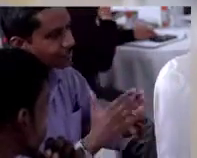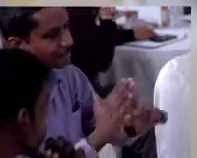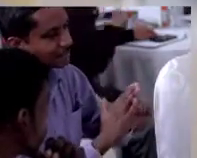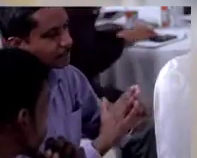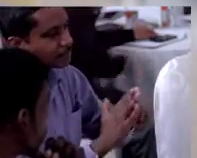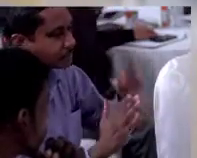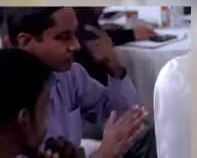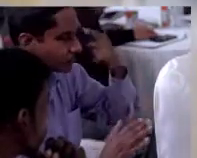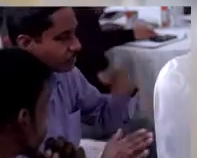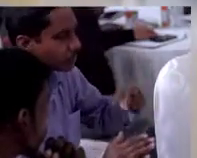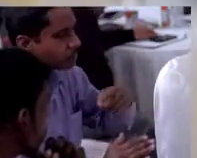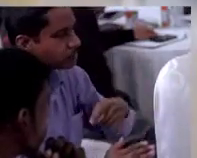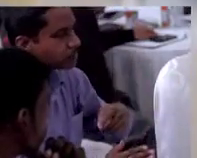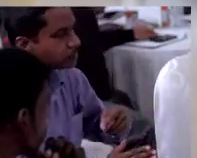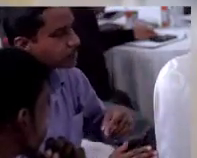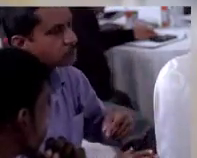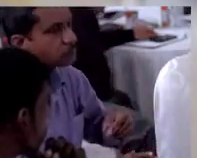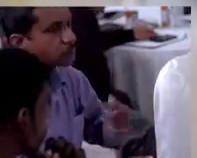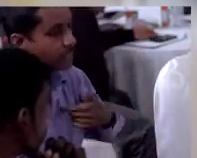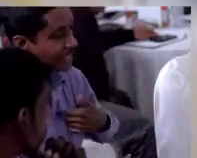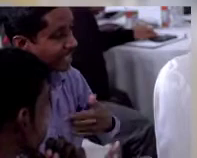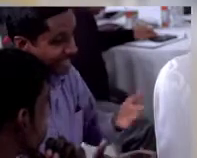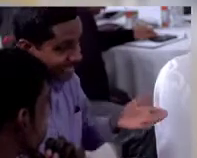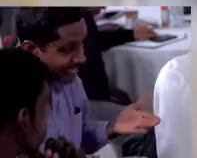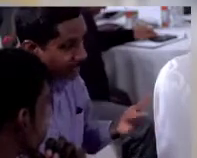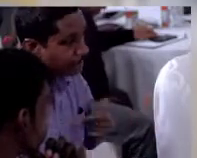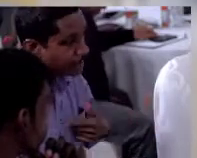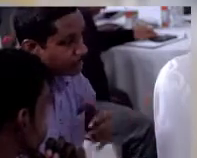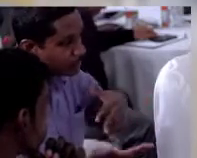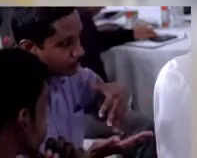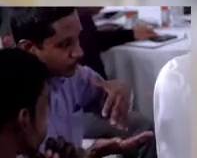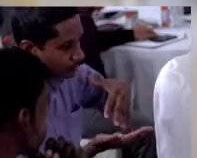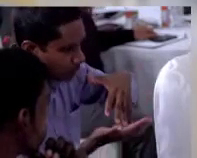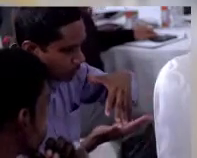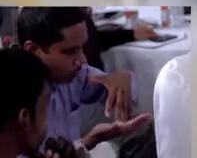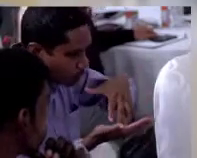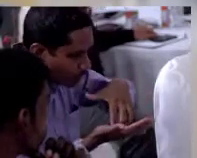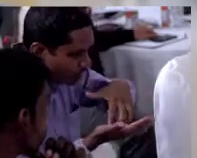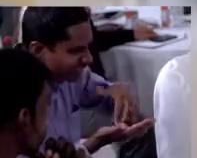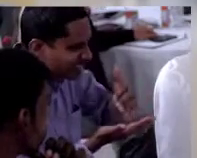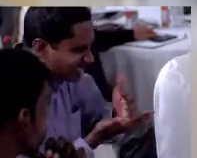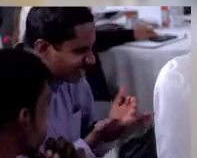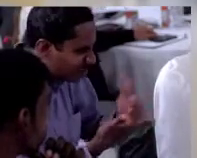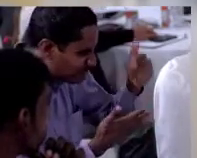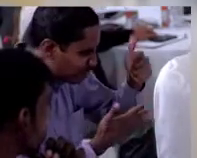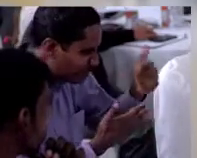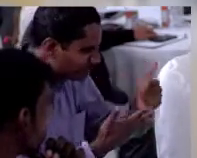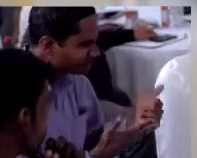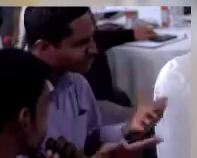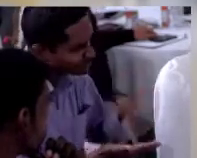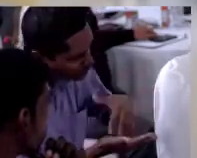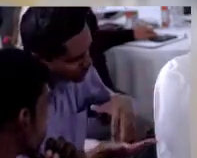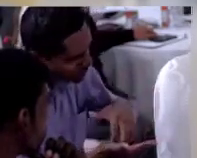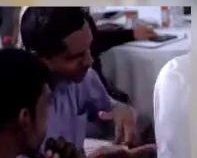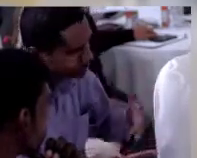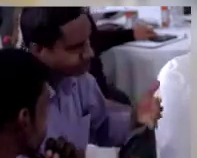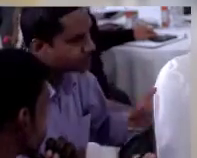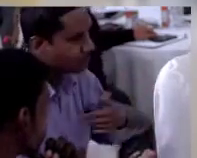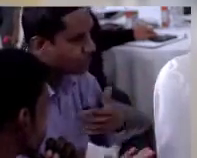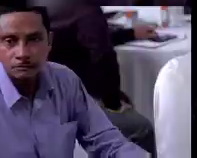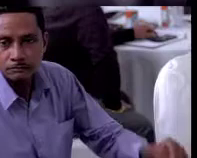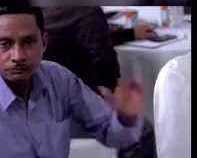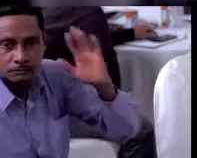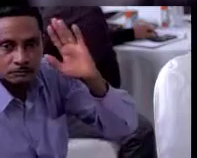we could develop. I am here because I'm weak in certain areas and I'm getting all the knowledge that I want to improve my